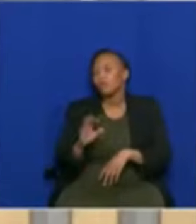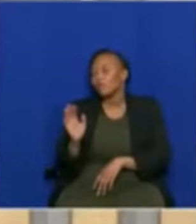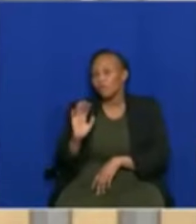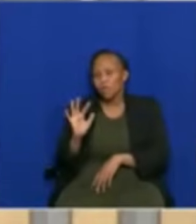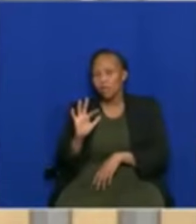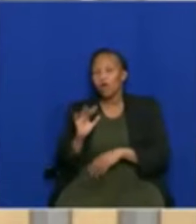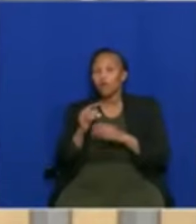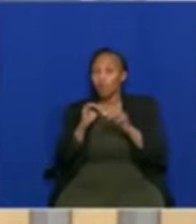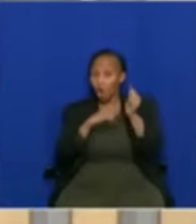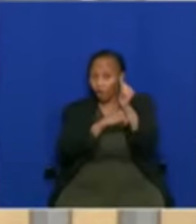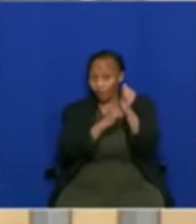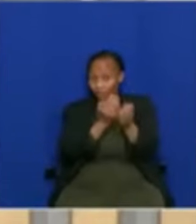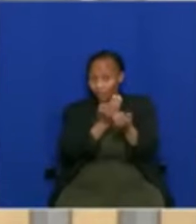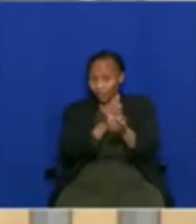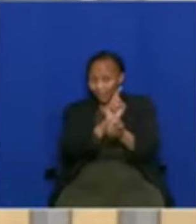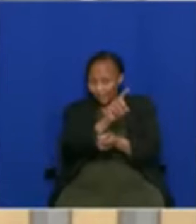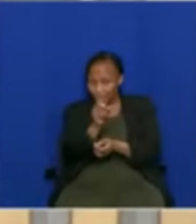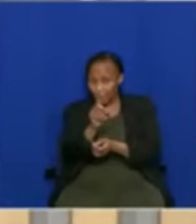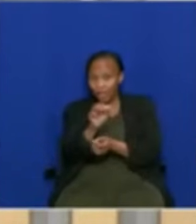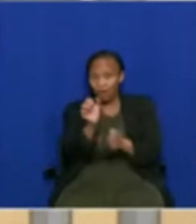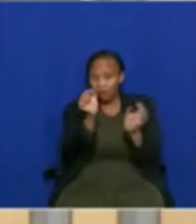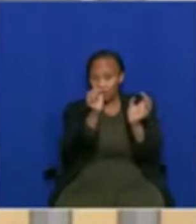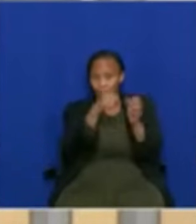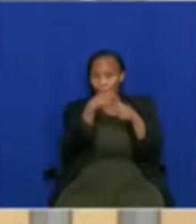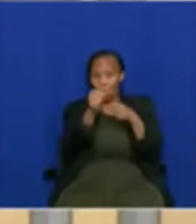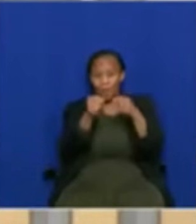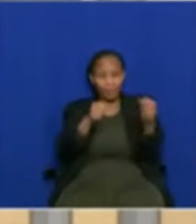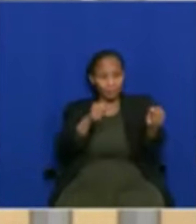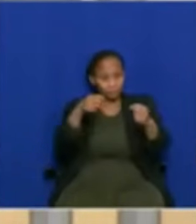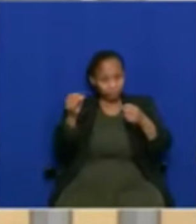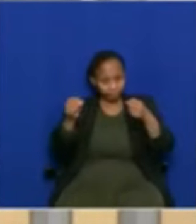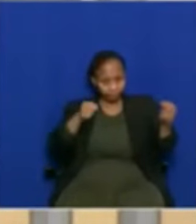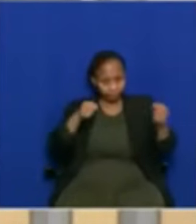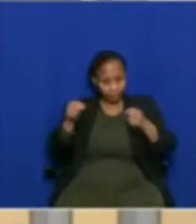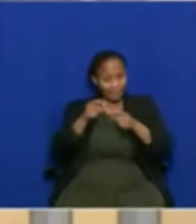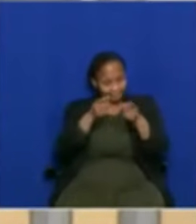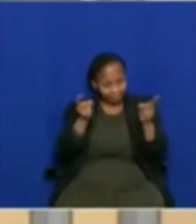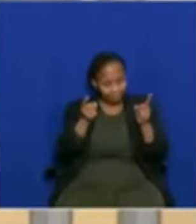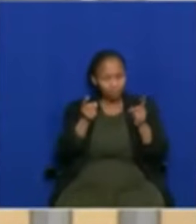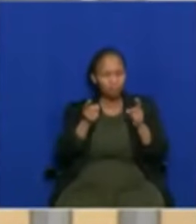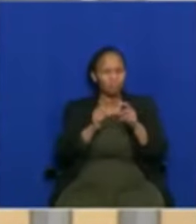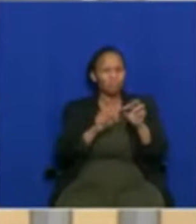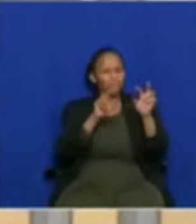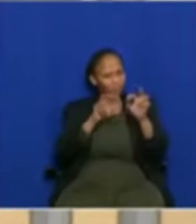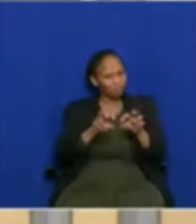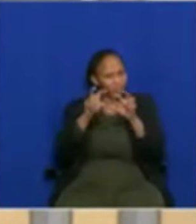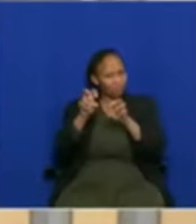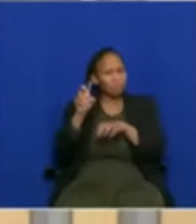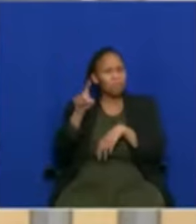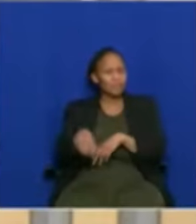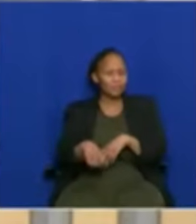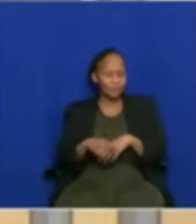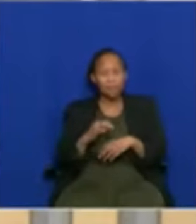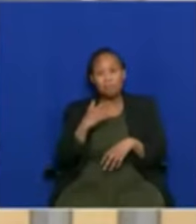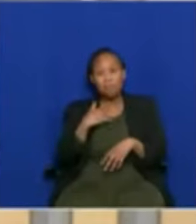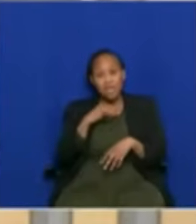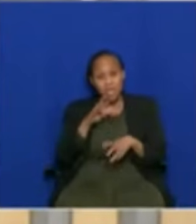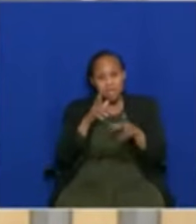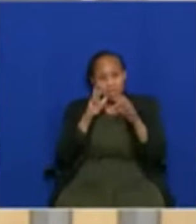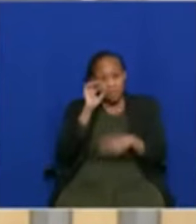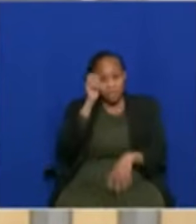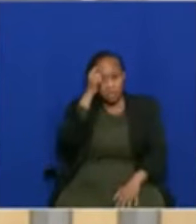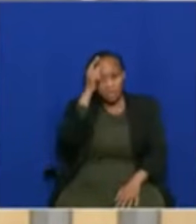the appointment in those offices Yes. to be investigated. Yes. So from my understanding there is that in each